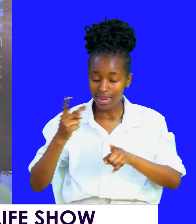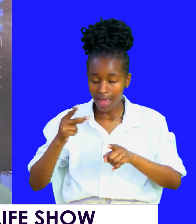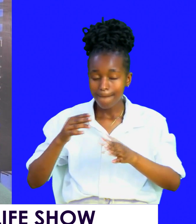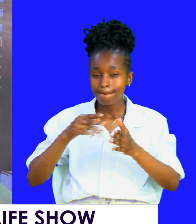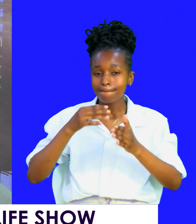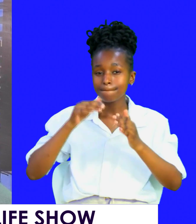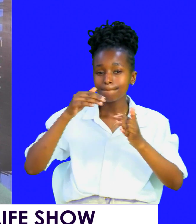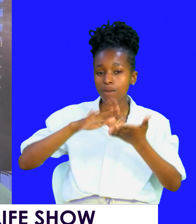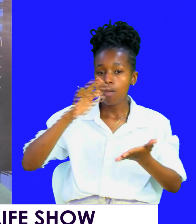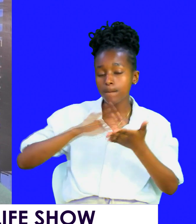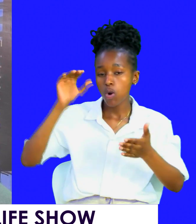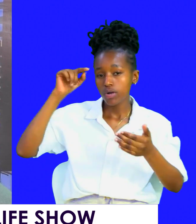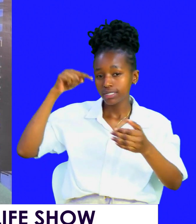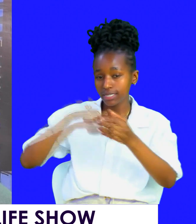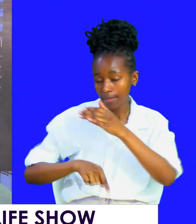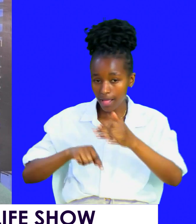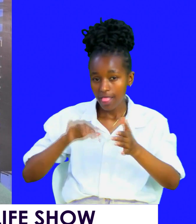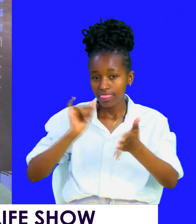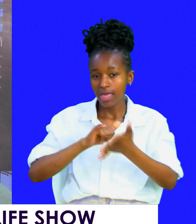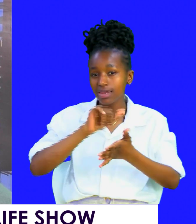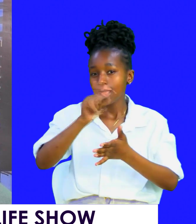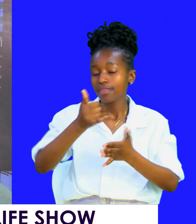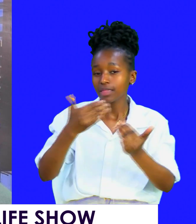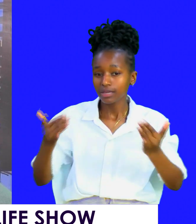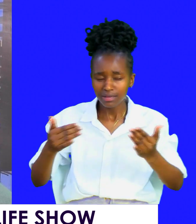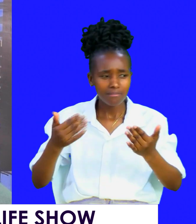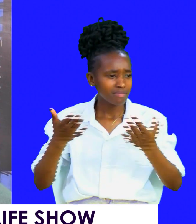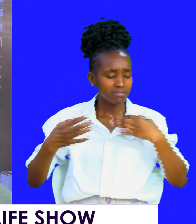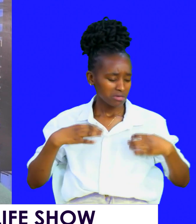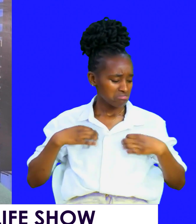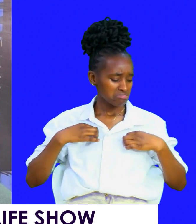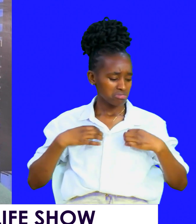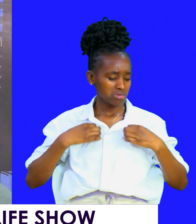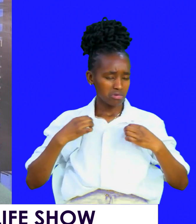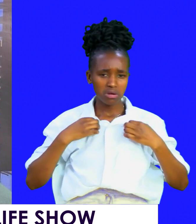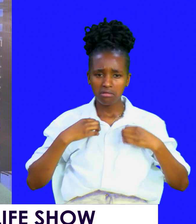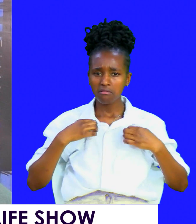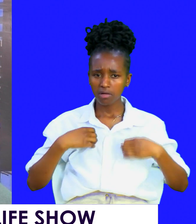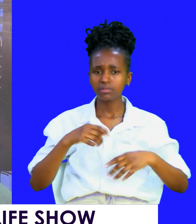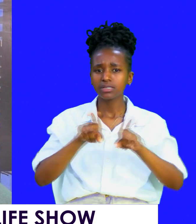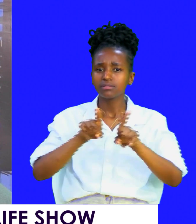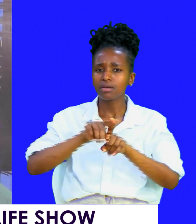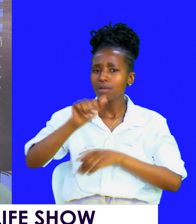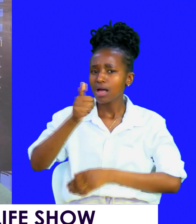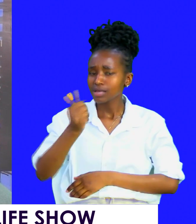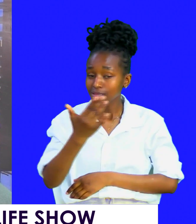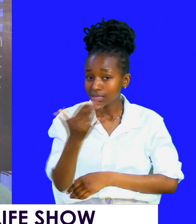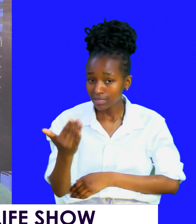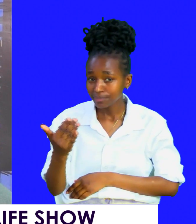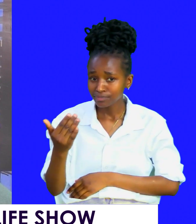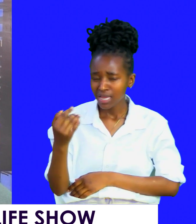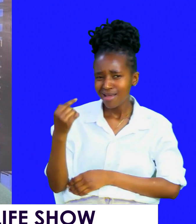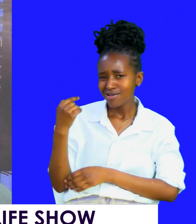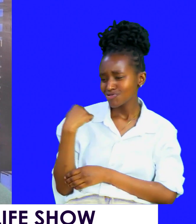pitch. It is in the uniforms. Yeah. Recently, I watched